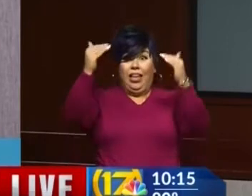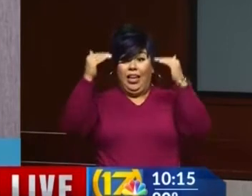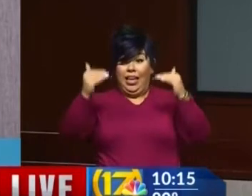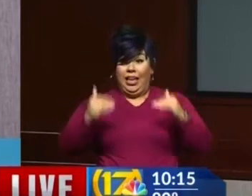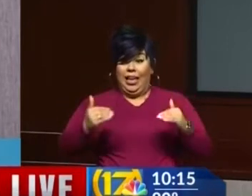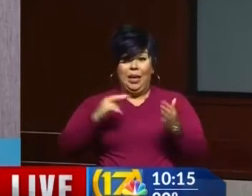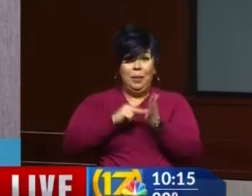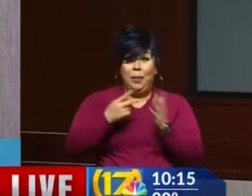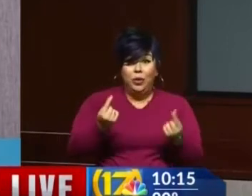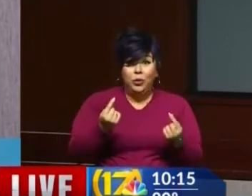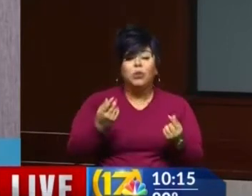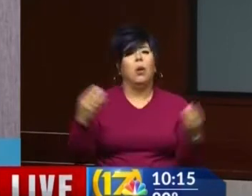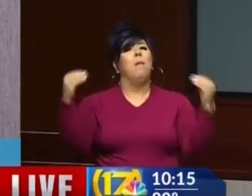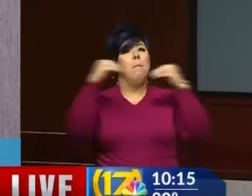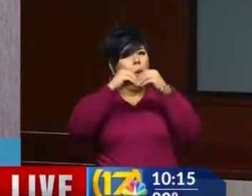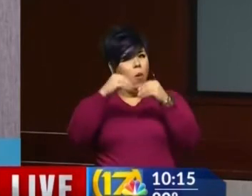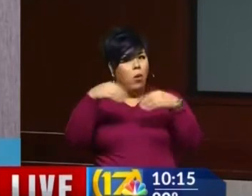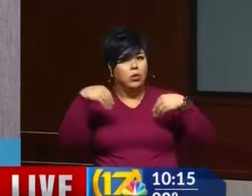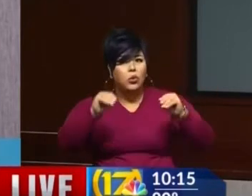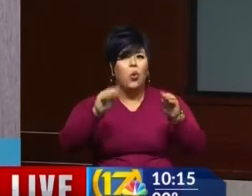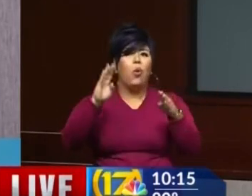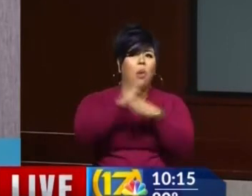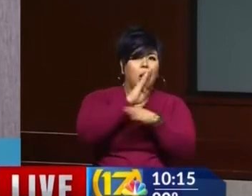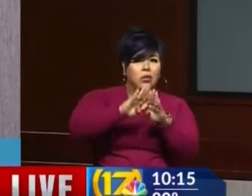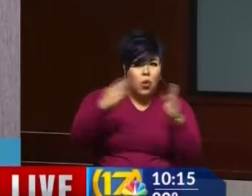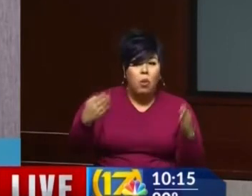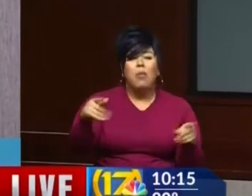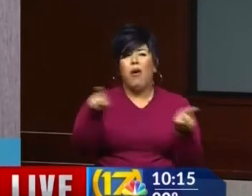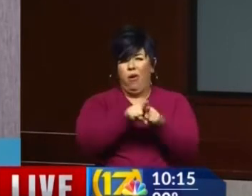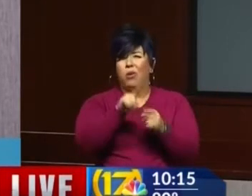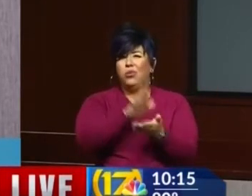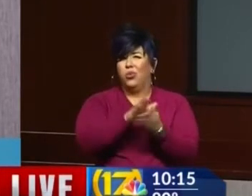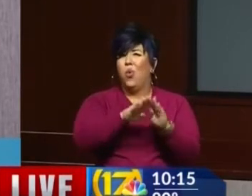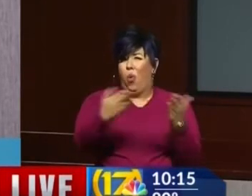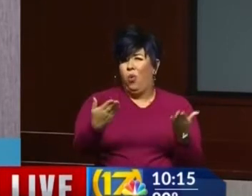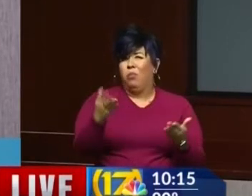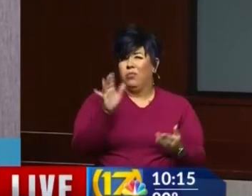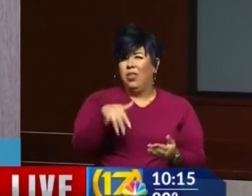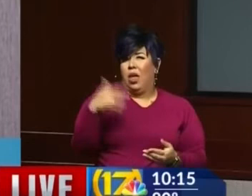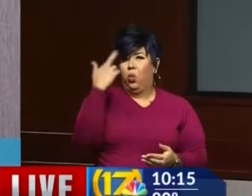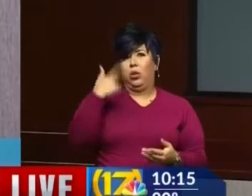and school reopening. Importantly, this program will provide